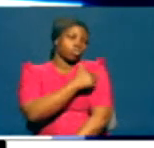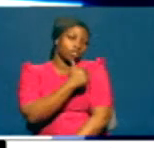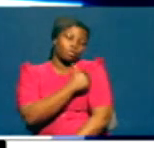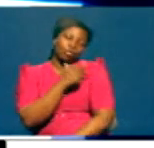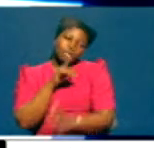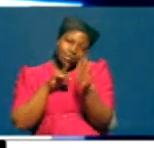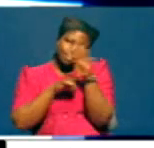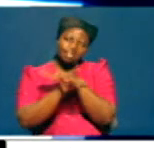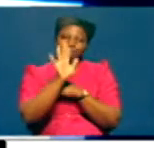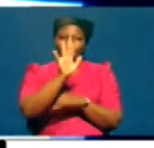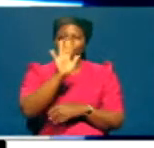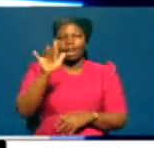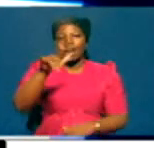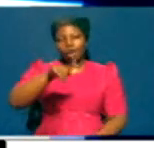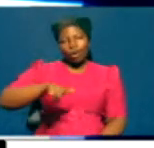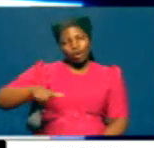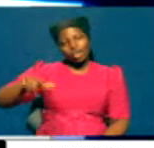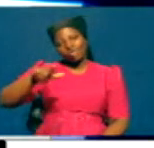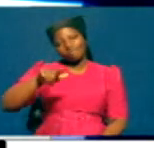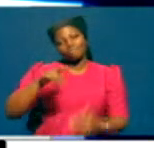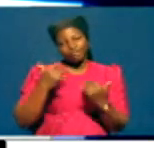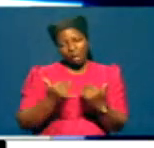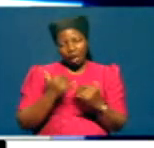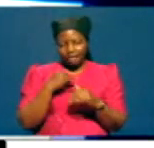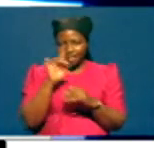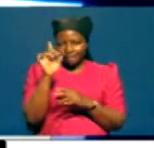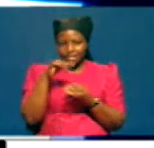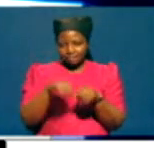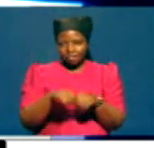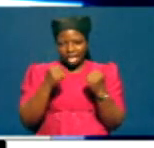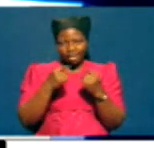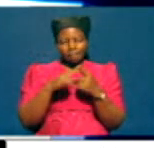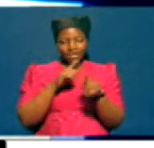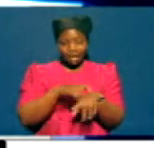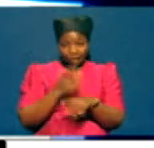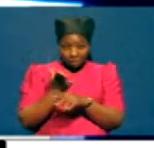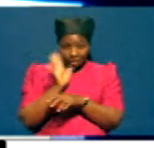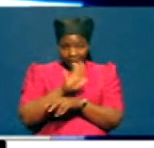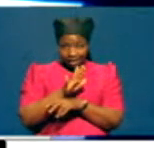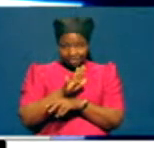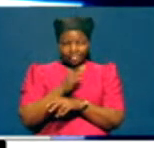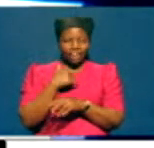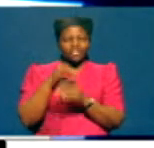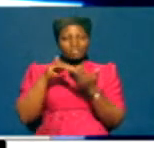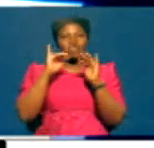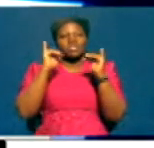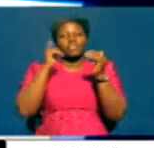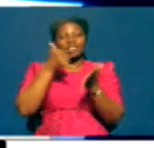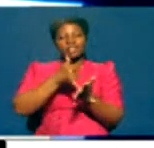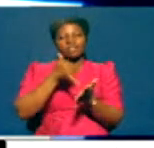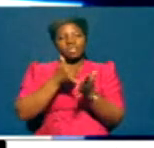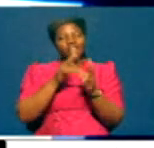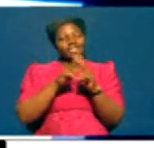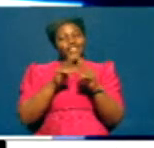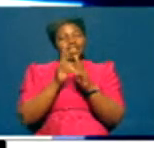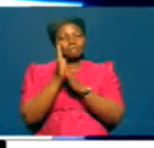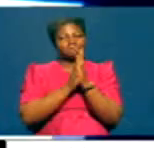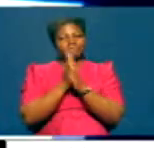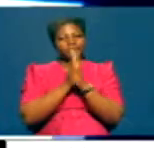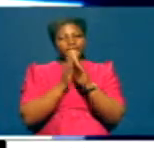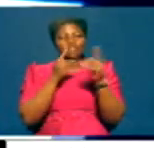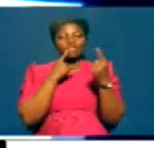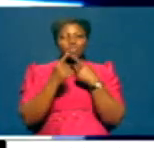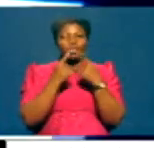your locality. On that note, we're taking our first breather, but when we come back with more news, including a very interesting conversation